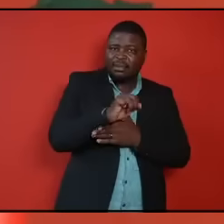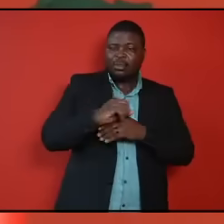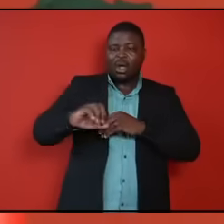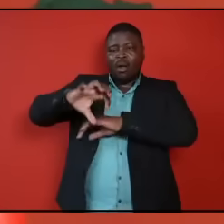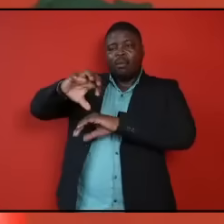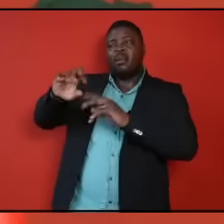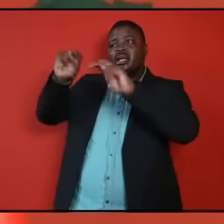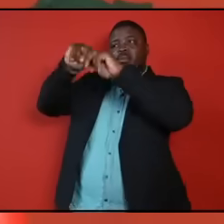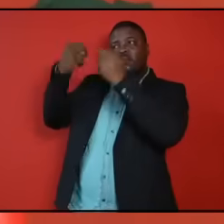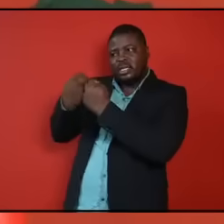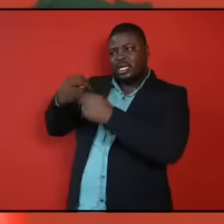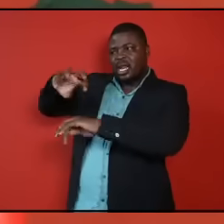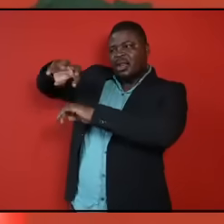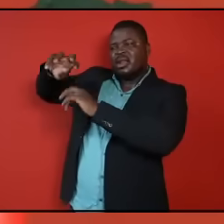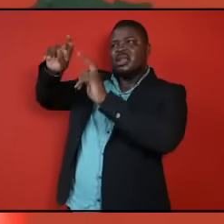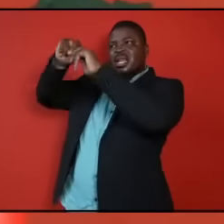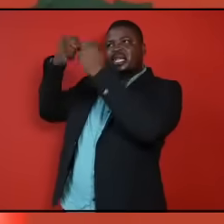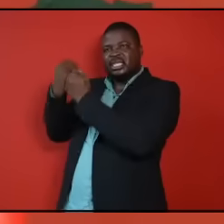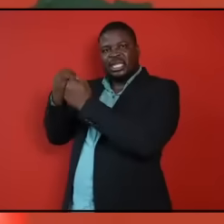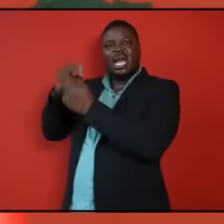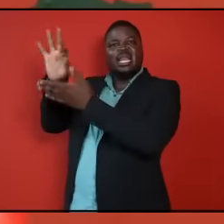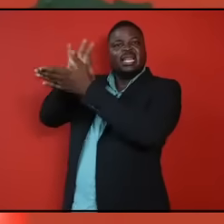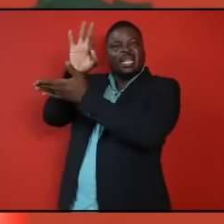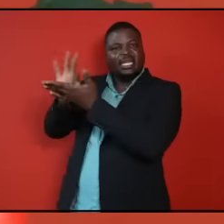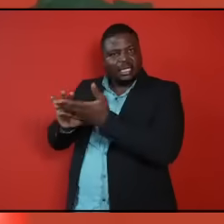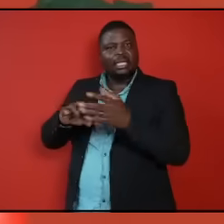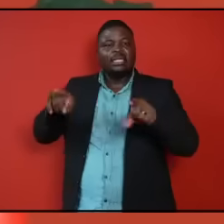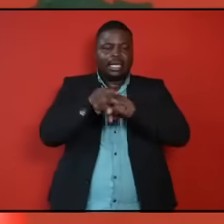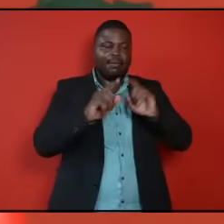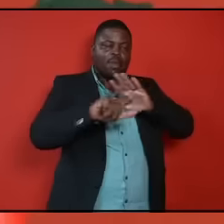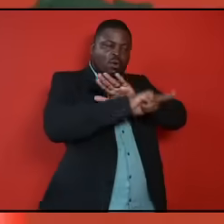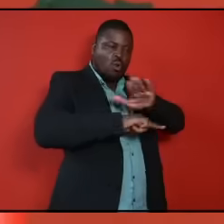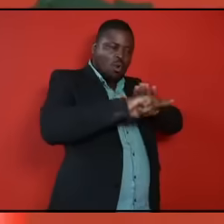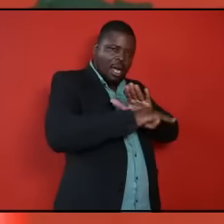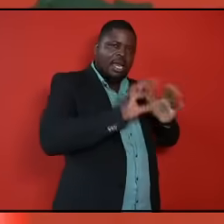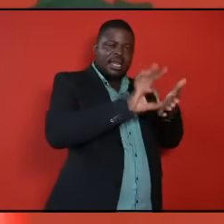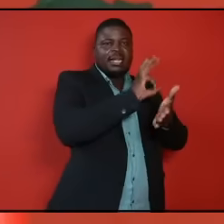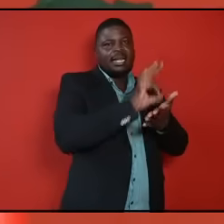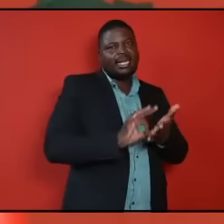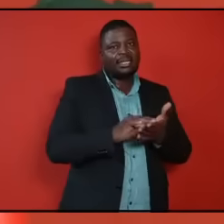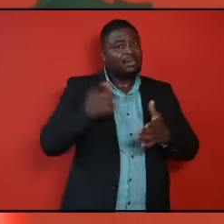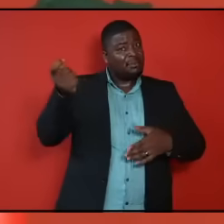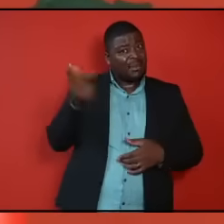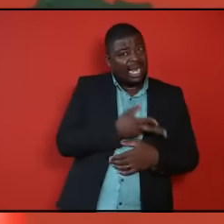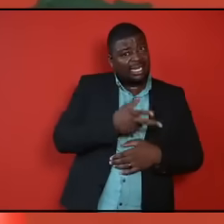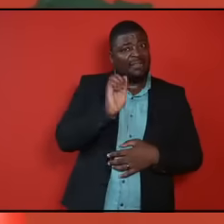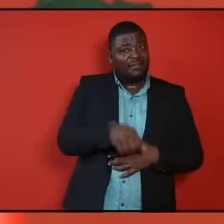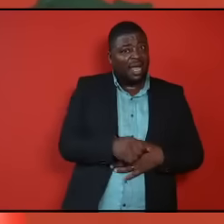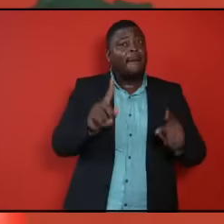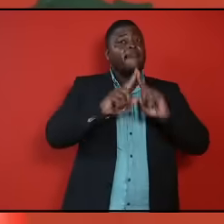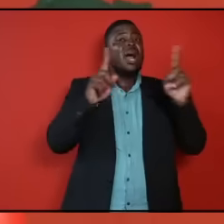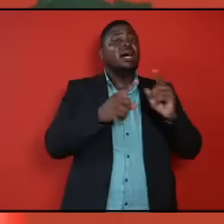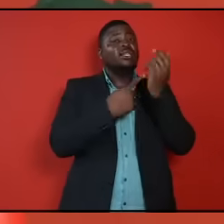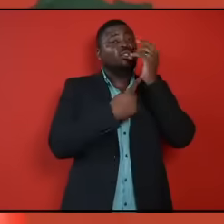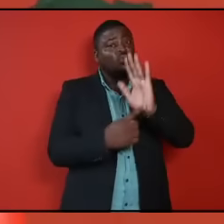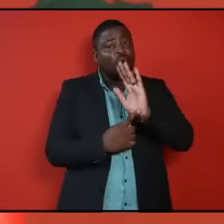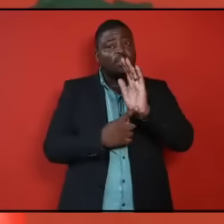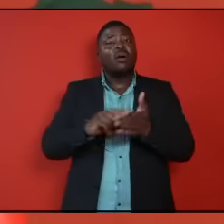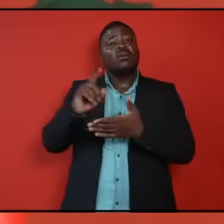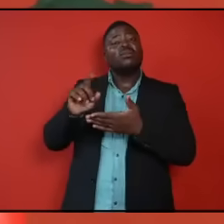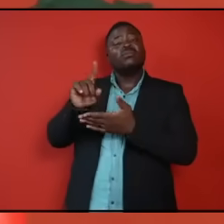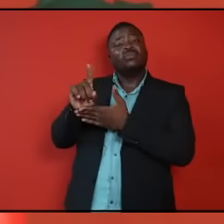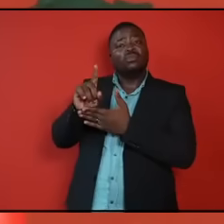provincial and national elections, means that our democracy and the electoral process is becoming increasingly